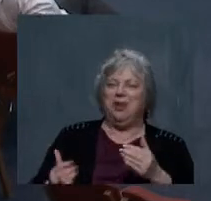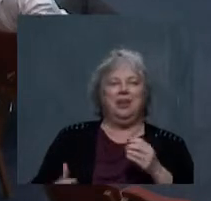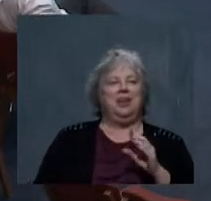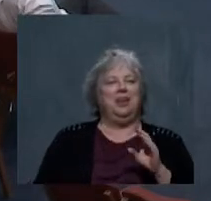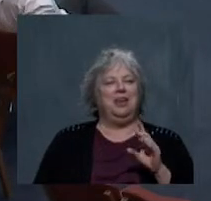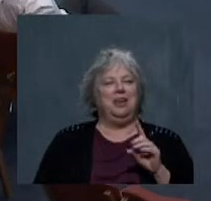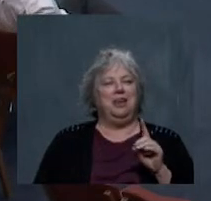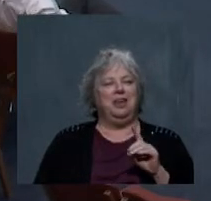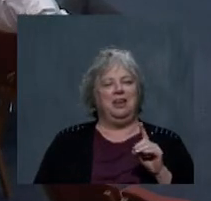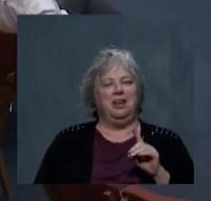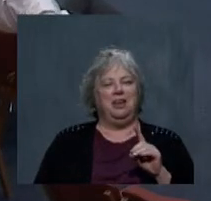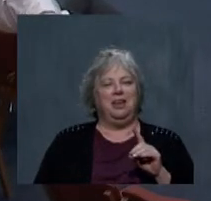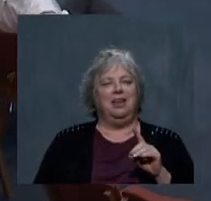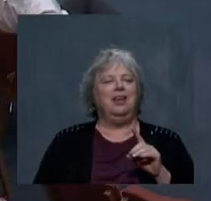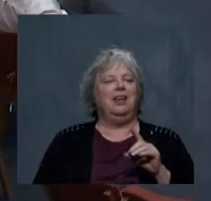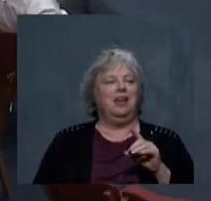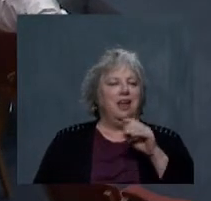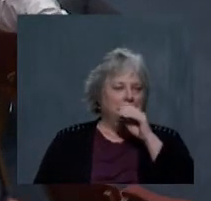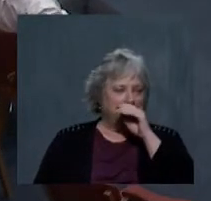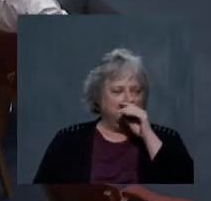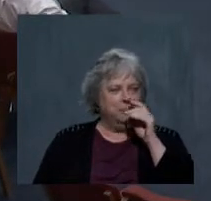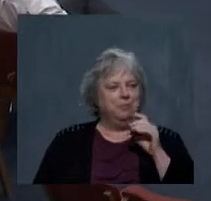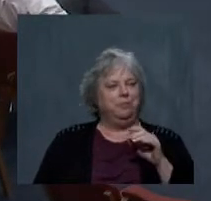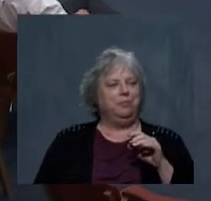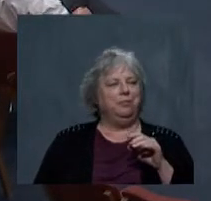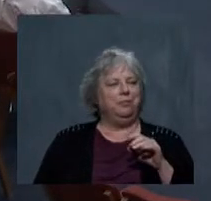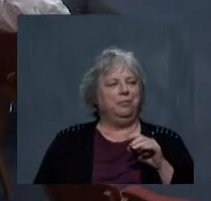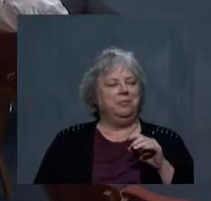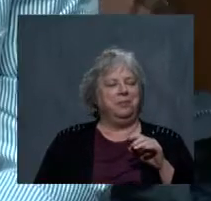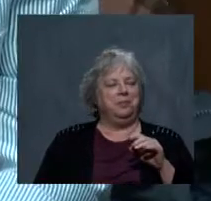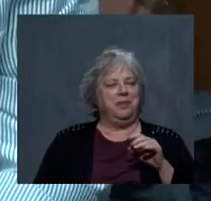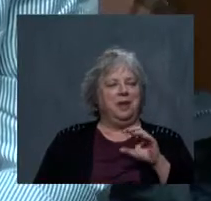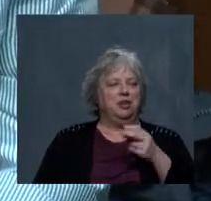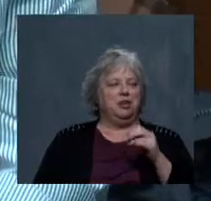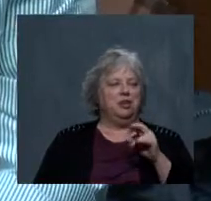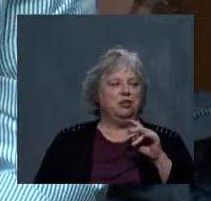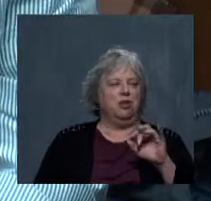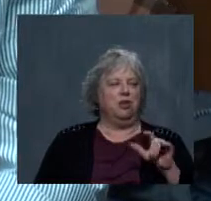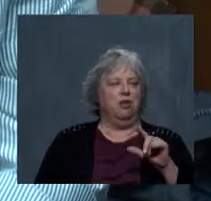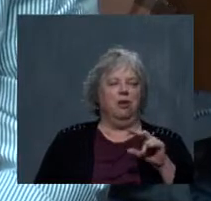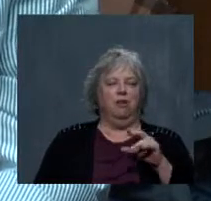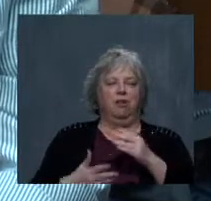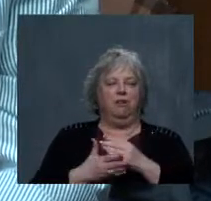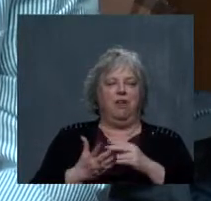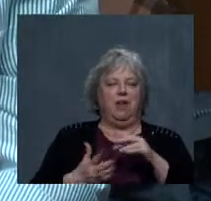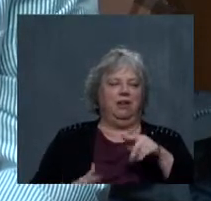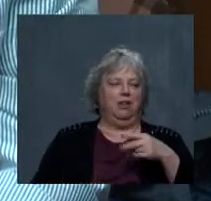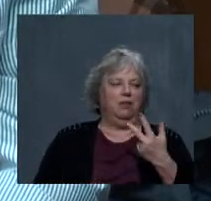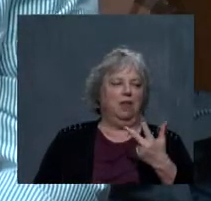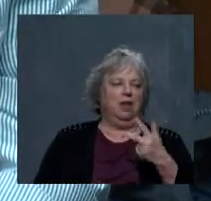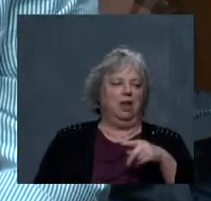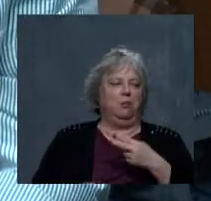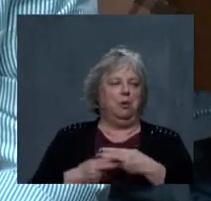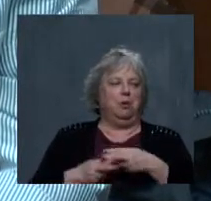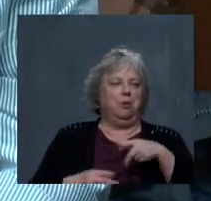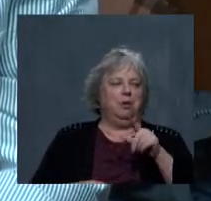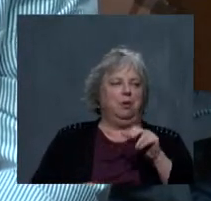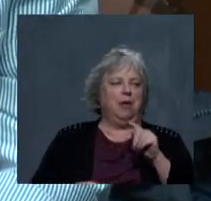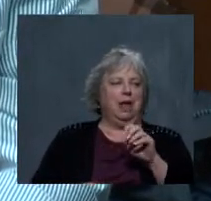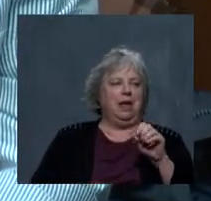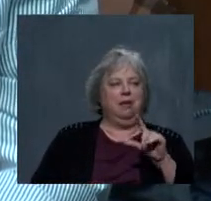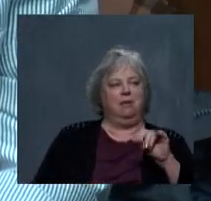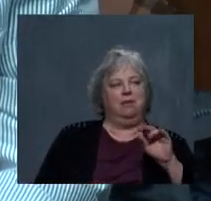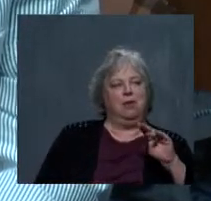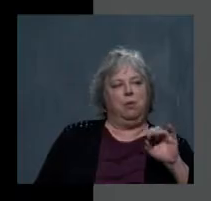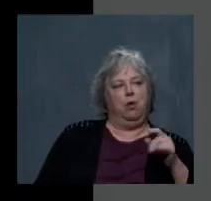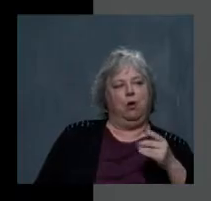B, file number S-867-J, 8 times. Chenal Valley Phase 30 and 31 Preliminary Plat, located east of LaMarche